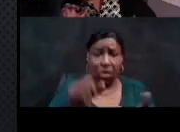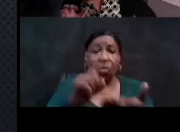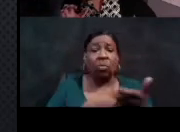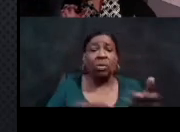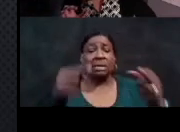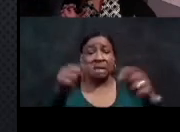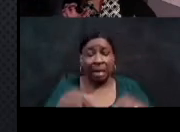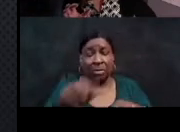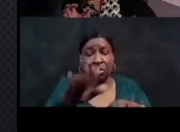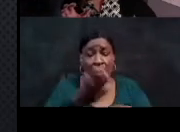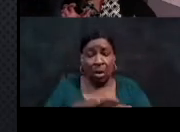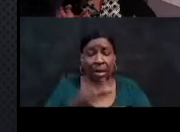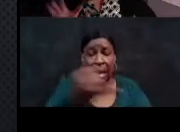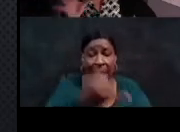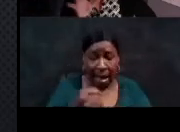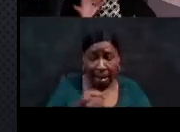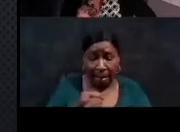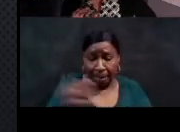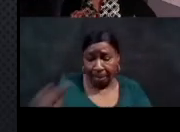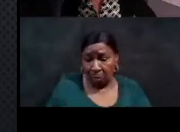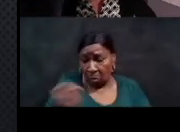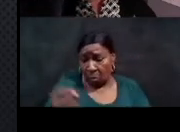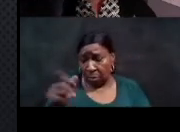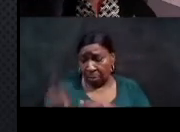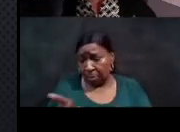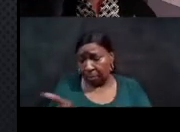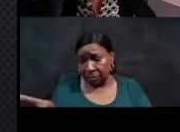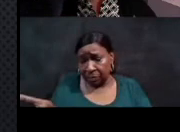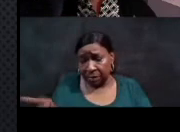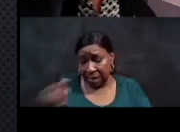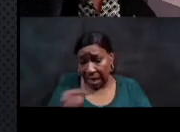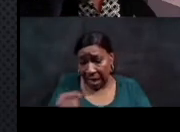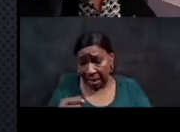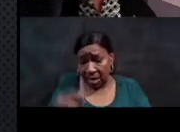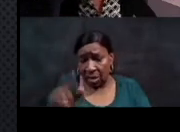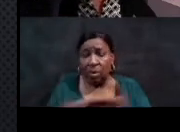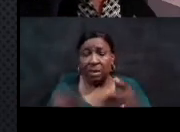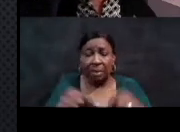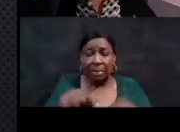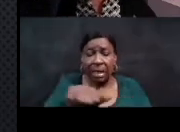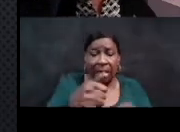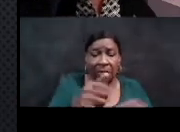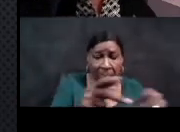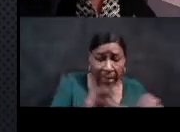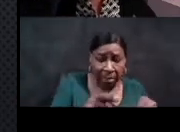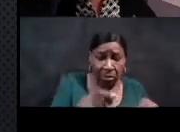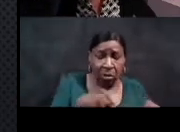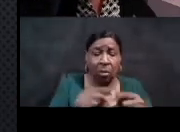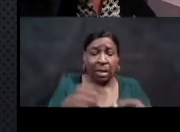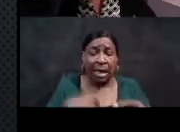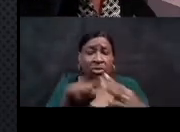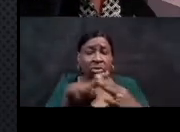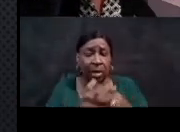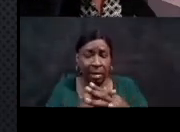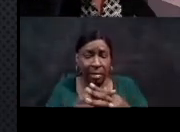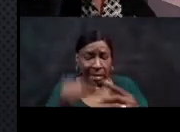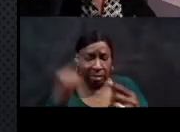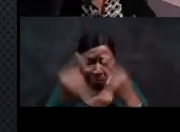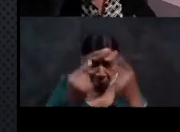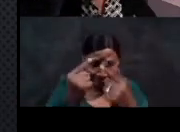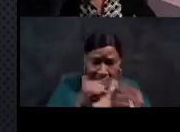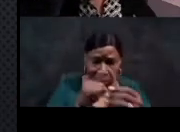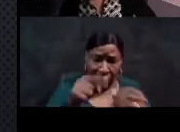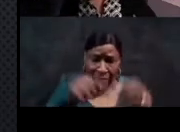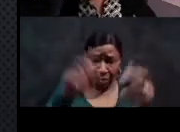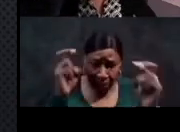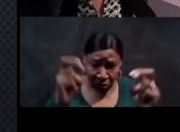on islands with detention portends what's happening elsewhere. And when I started thinking through these issues and writing